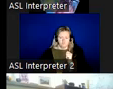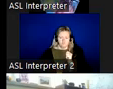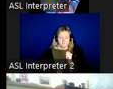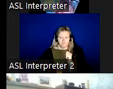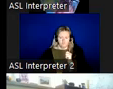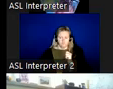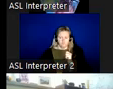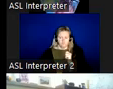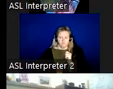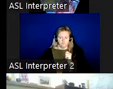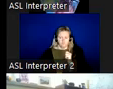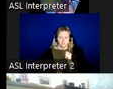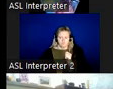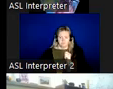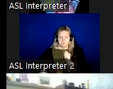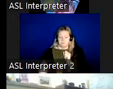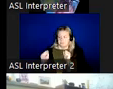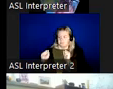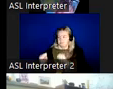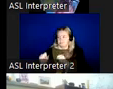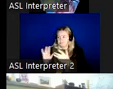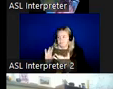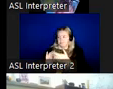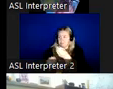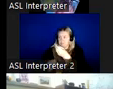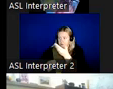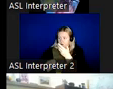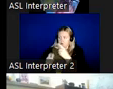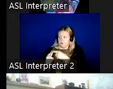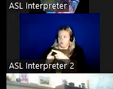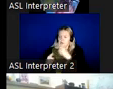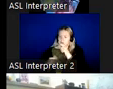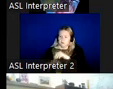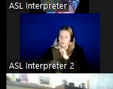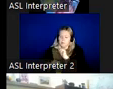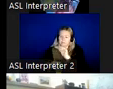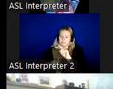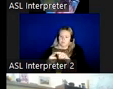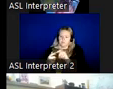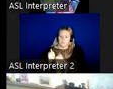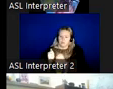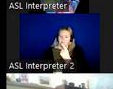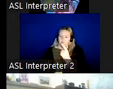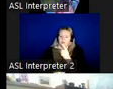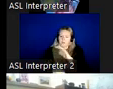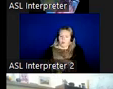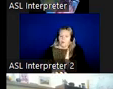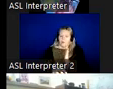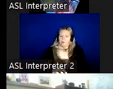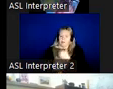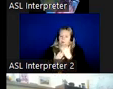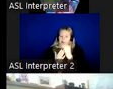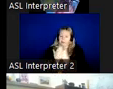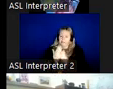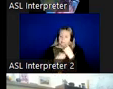You can certainly get back to me on that. Yeah. And what I'll do, I'll send that out provincially to everybody that's on my email distribution list to let people